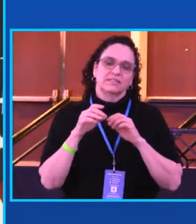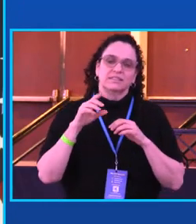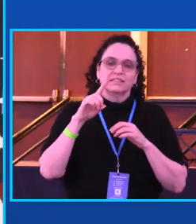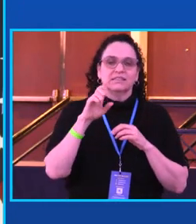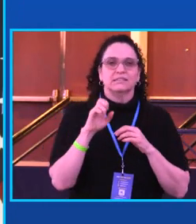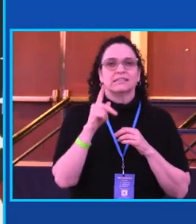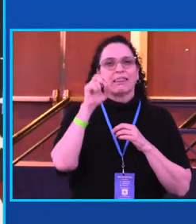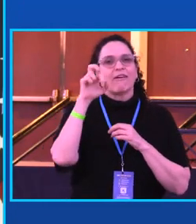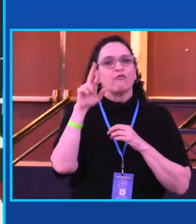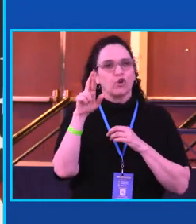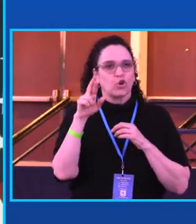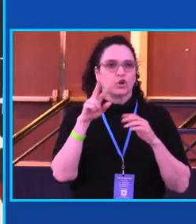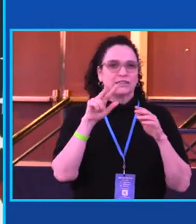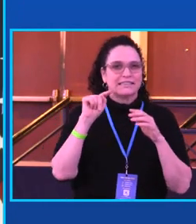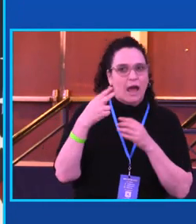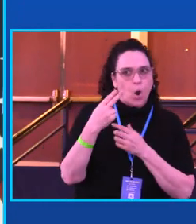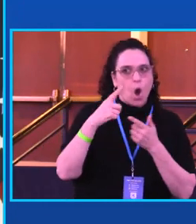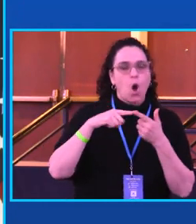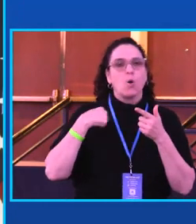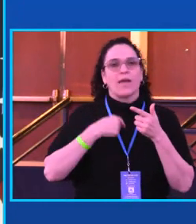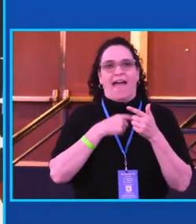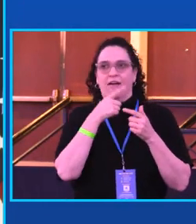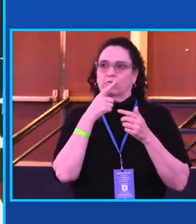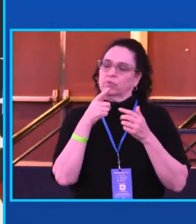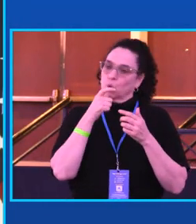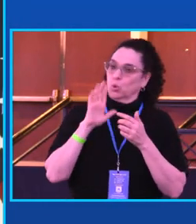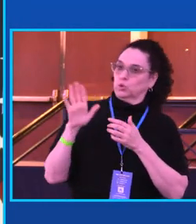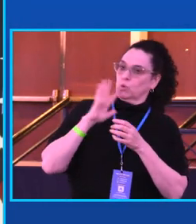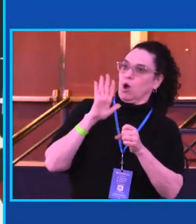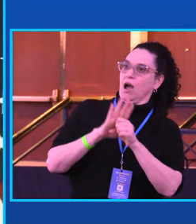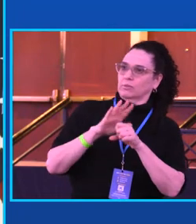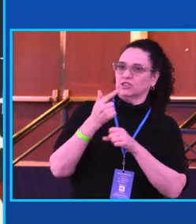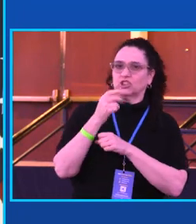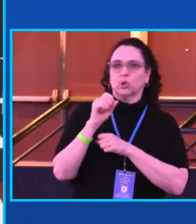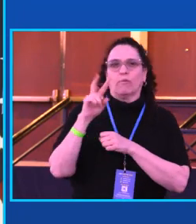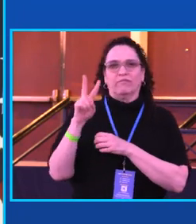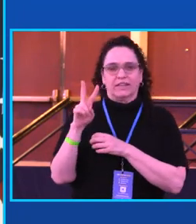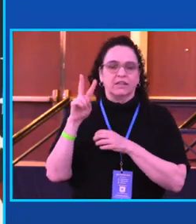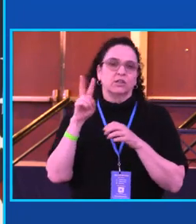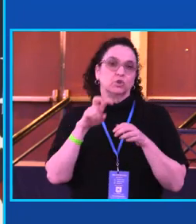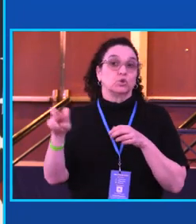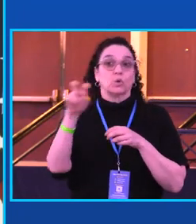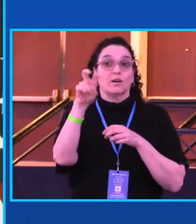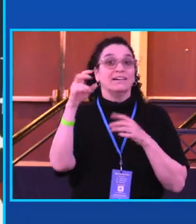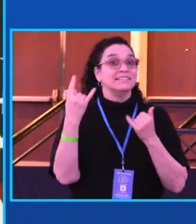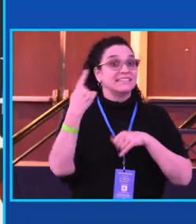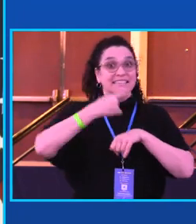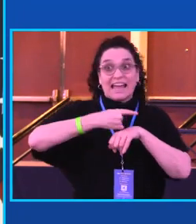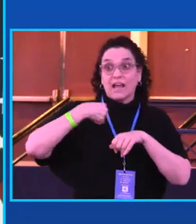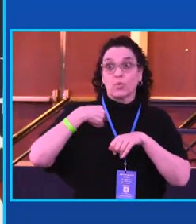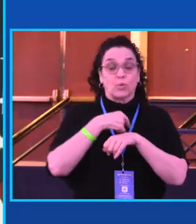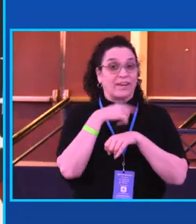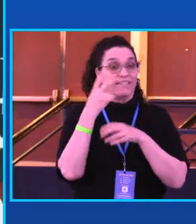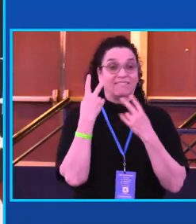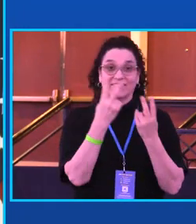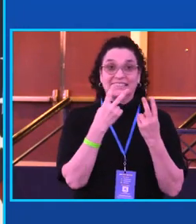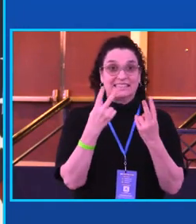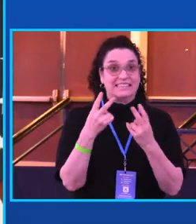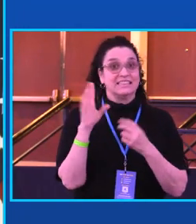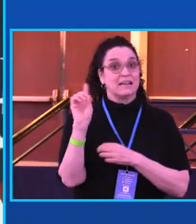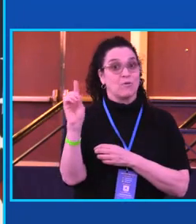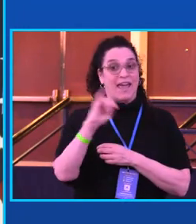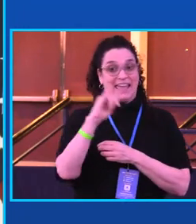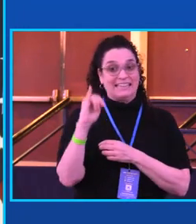Promise GOTV tour. To this date, the Indiana Democratic Party has visited with Democratic Indiana voters in